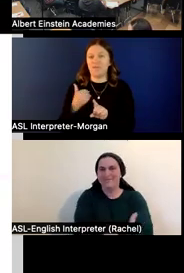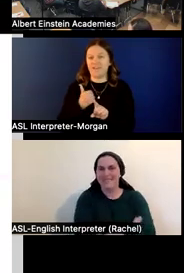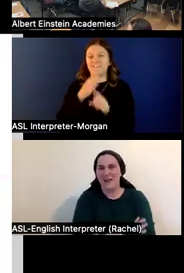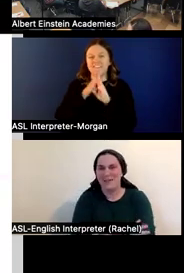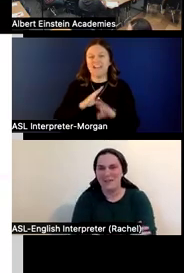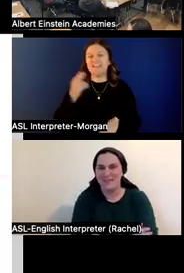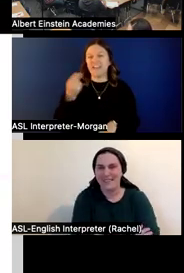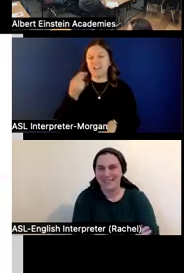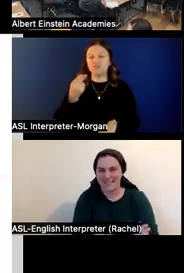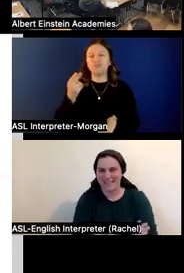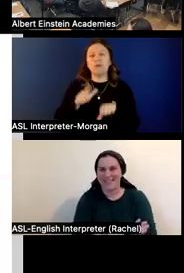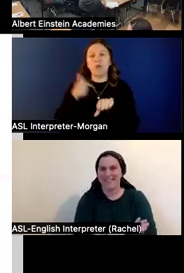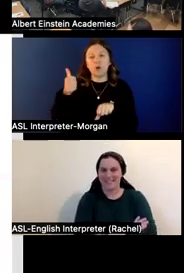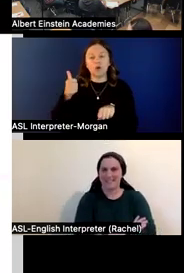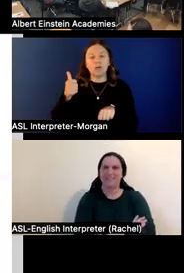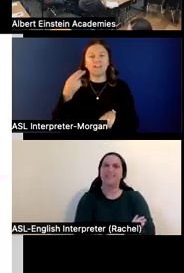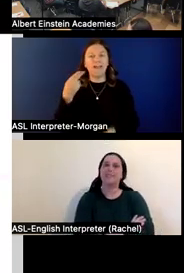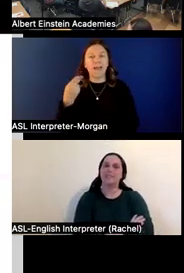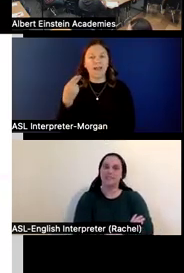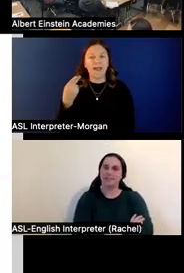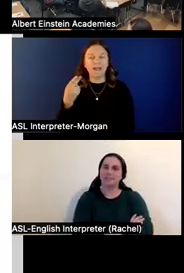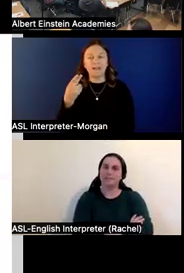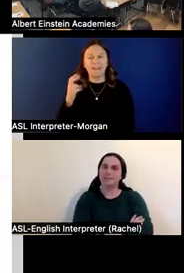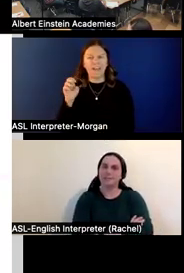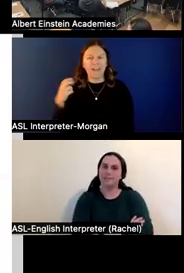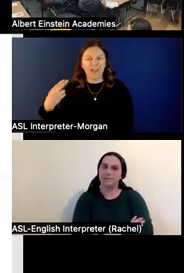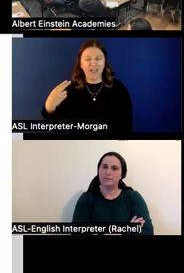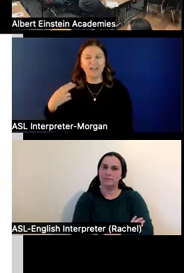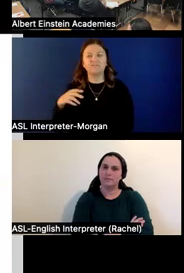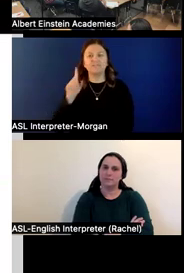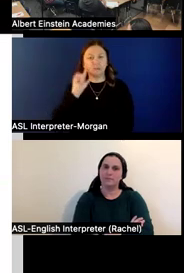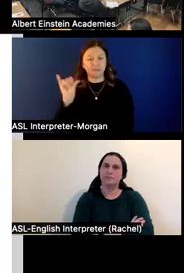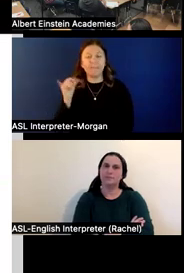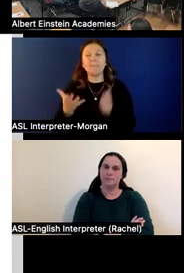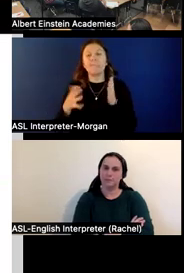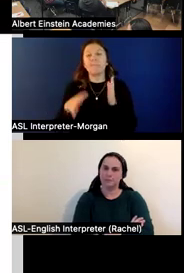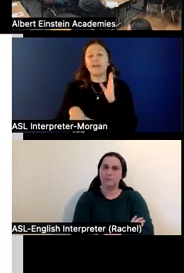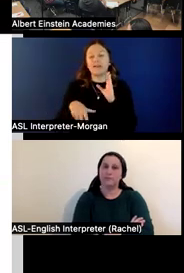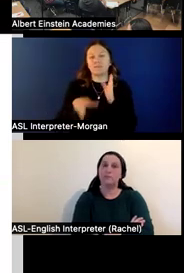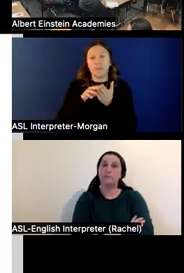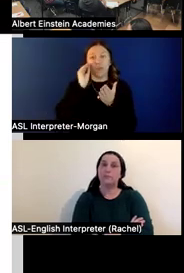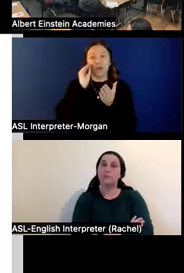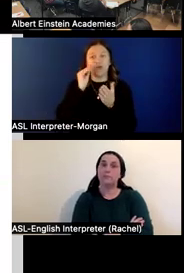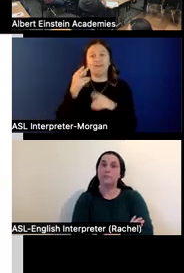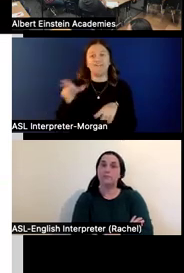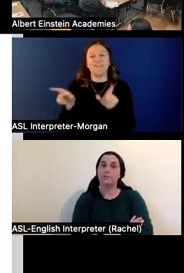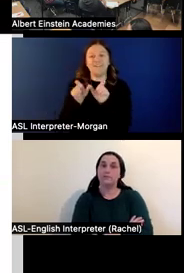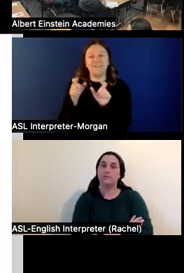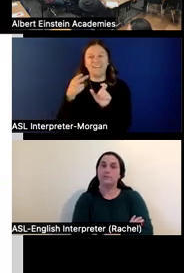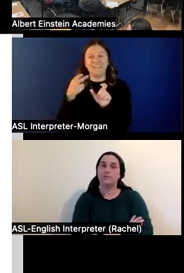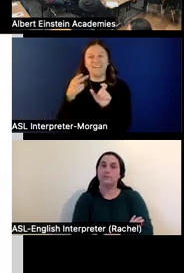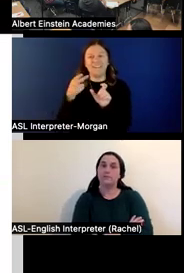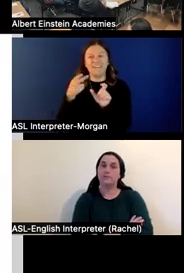it hen, and then if I start, and we learn that later, conjugating eat. Yeah, so the E